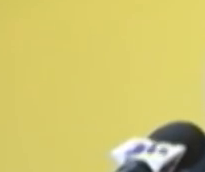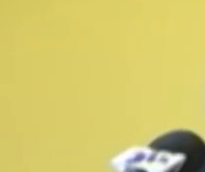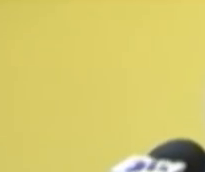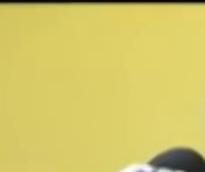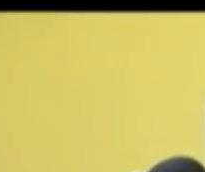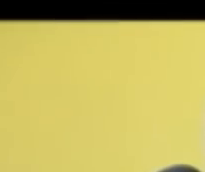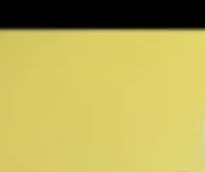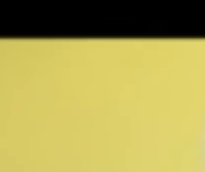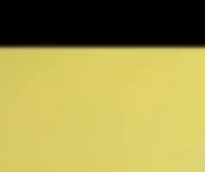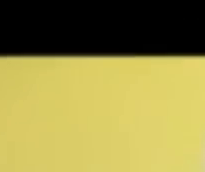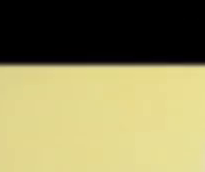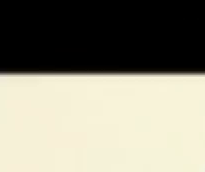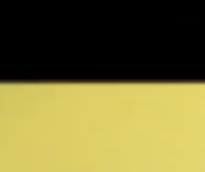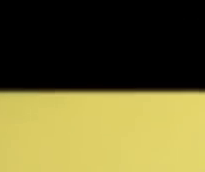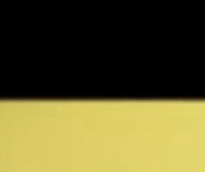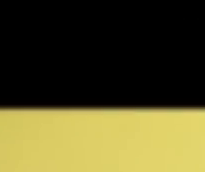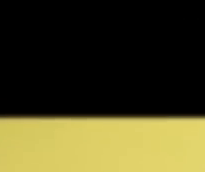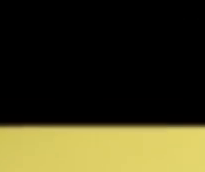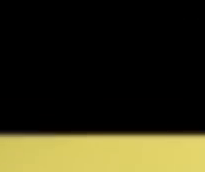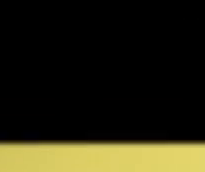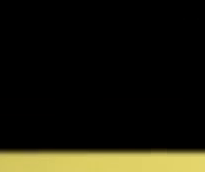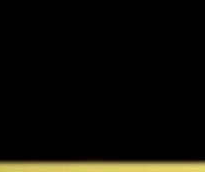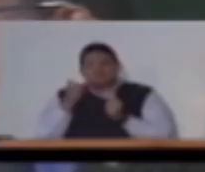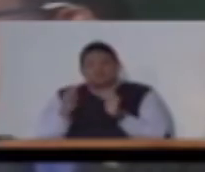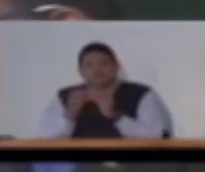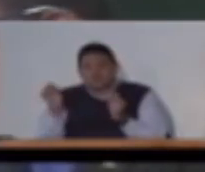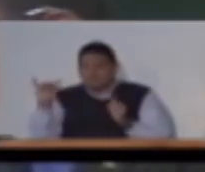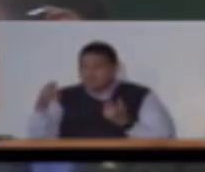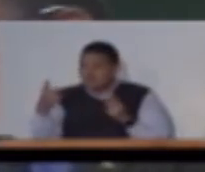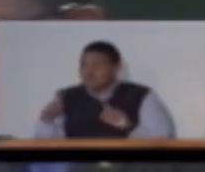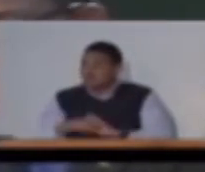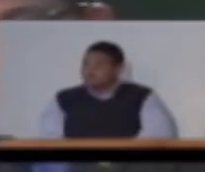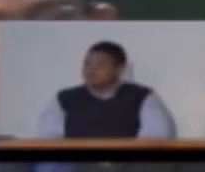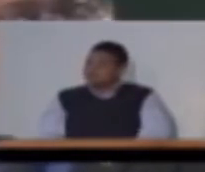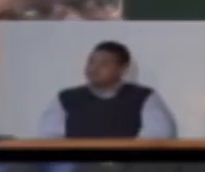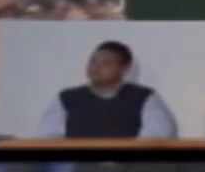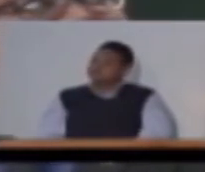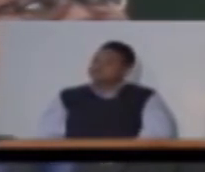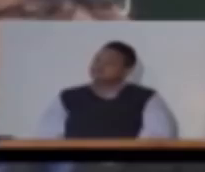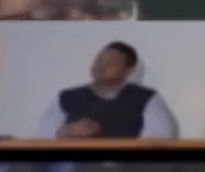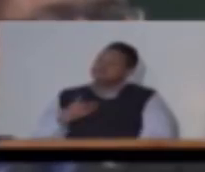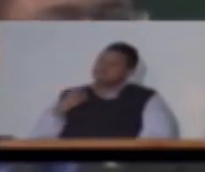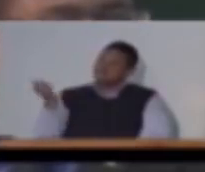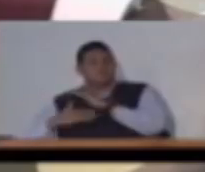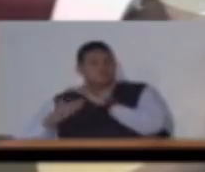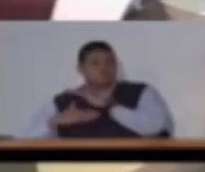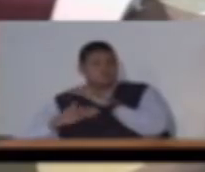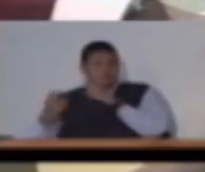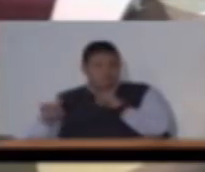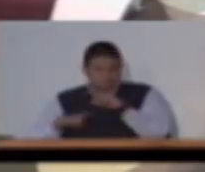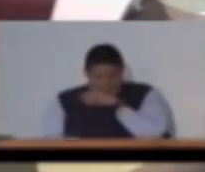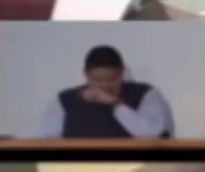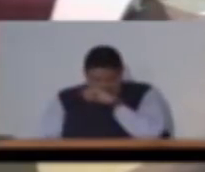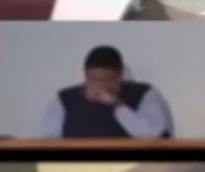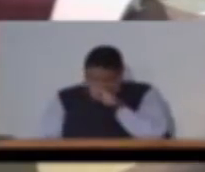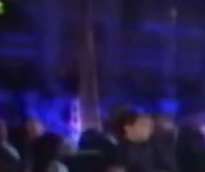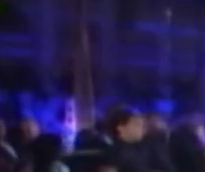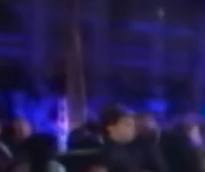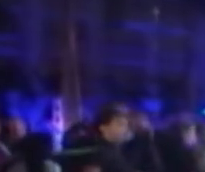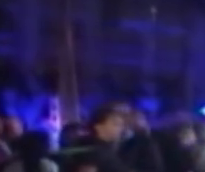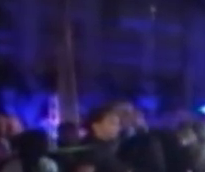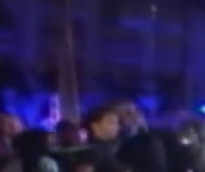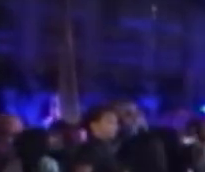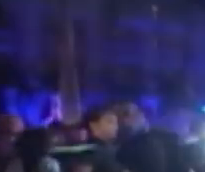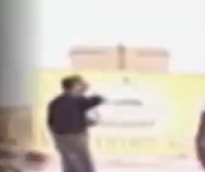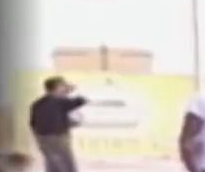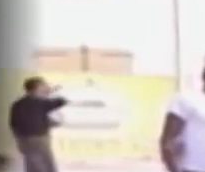with harnessing the wealth from Jamaica's entertainment ventures. Meanwhile, discussions are to get underway shortly with the Minister of Tourism on